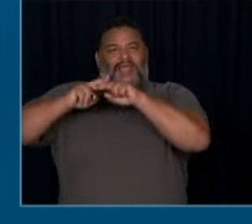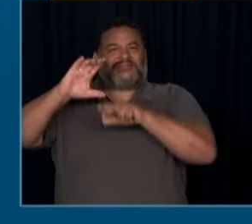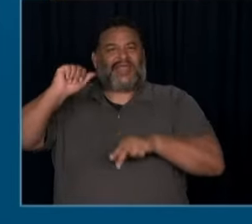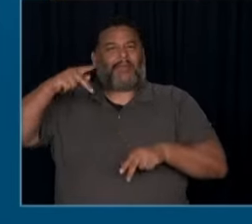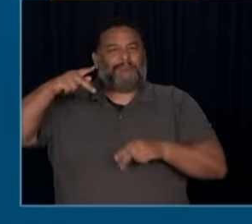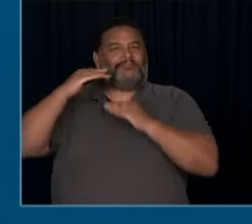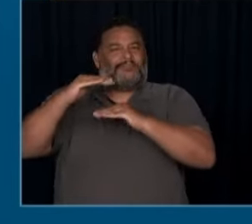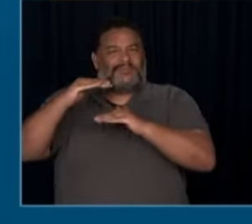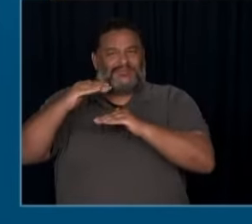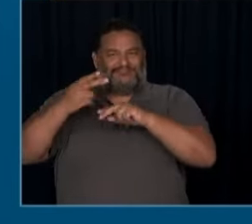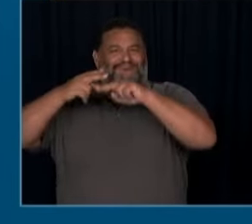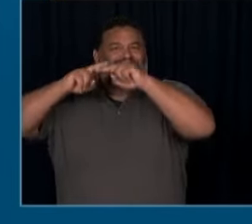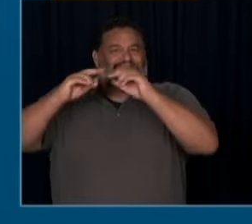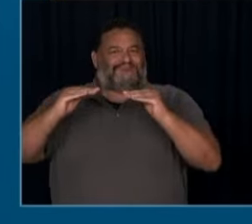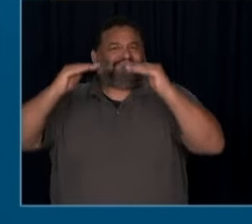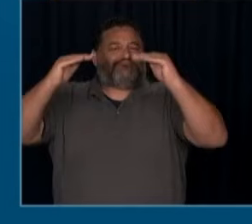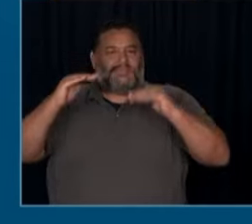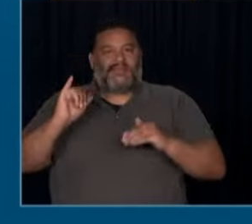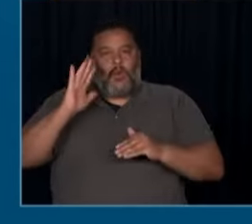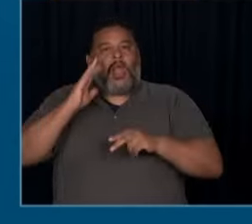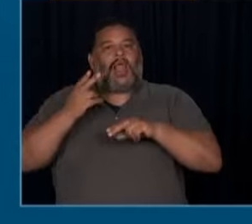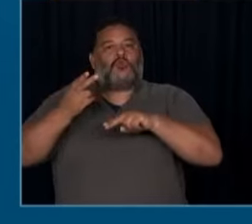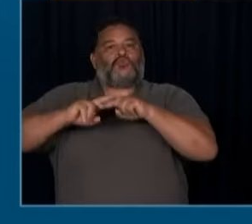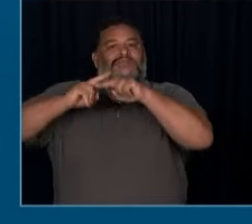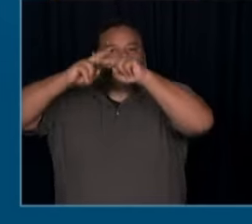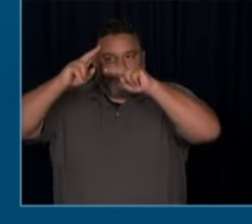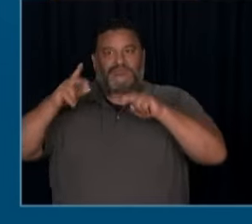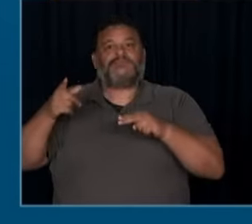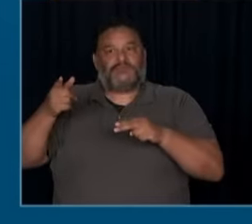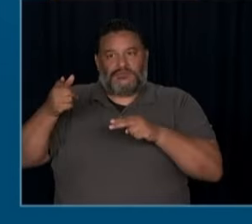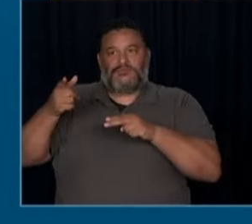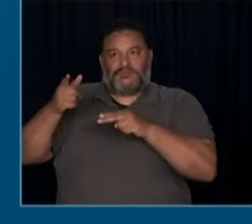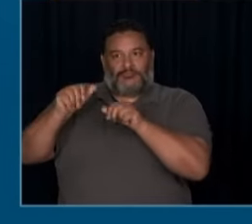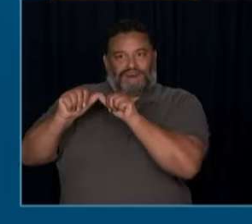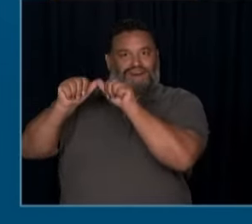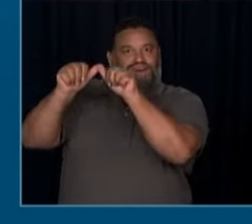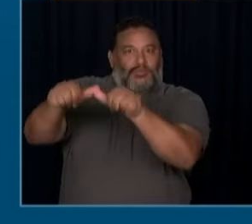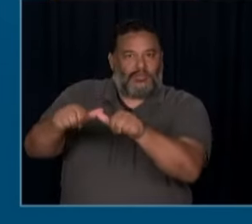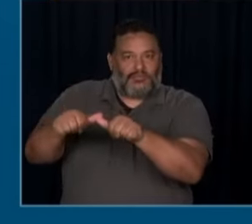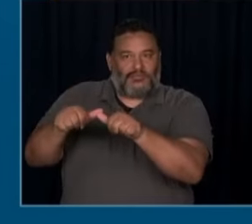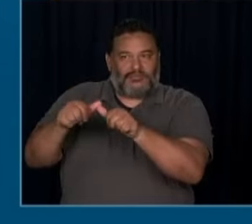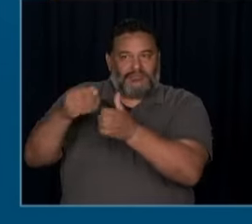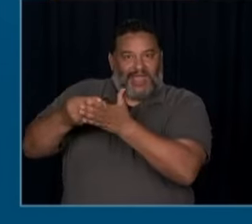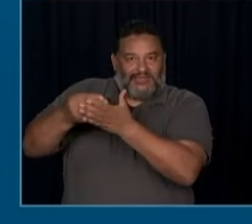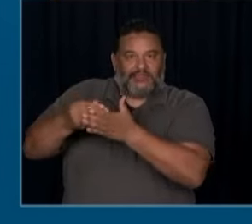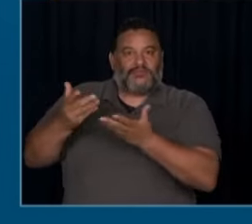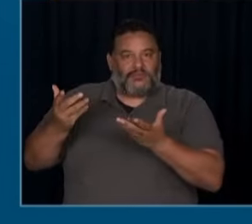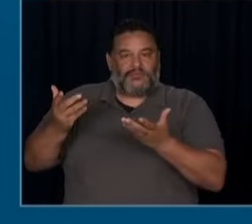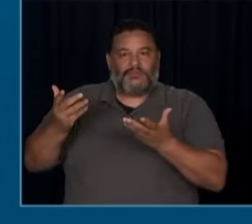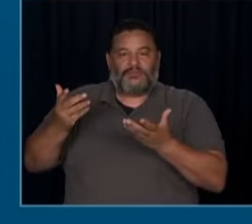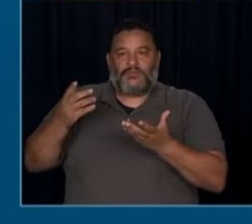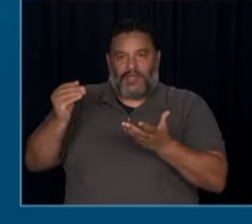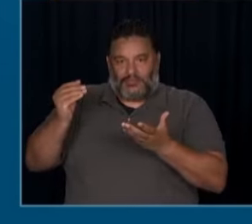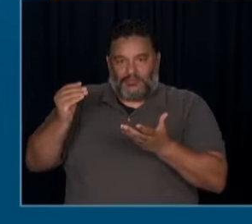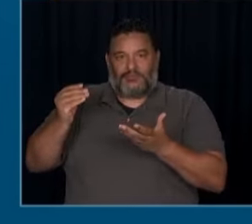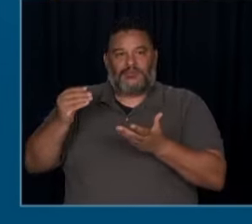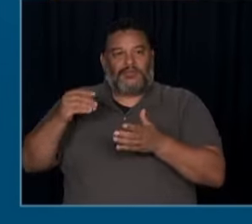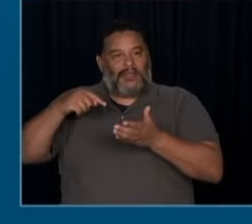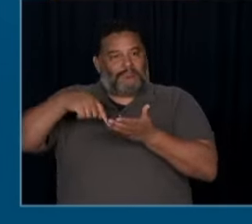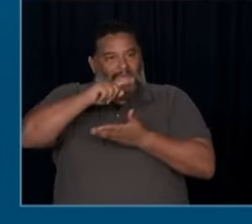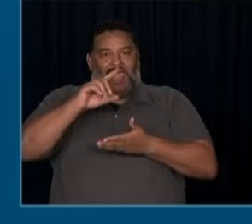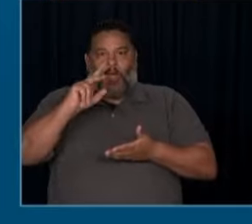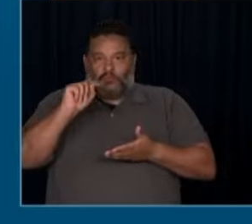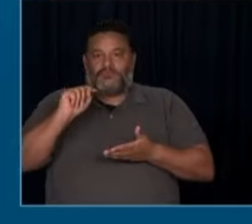going to increase the solvency and payout of Social Security 100% all the